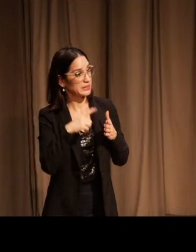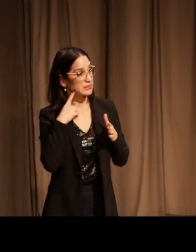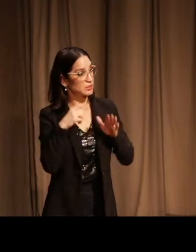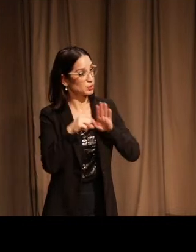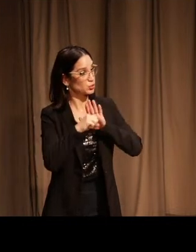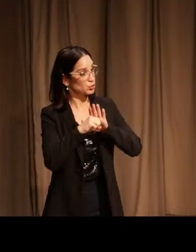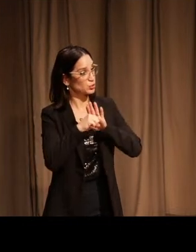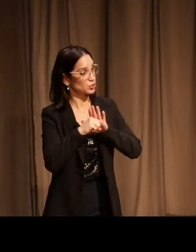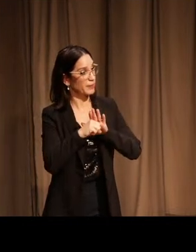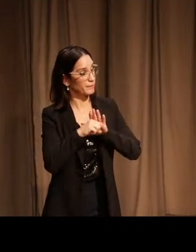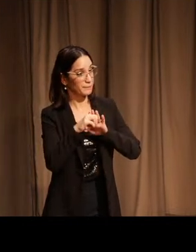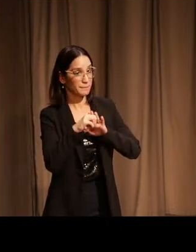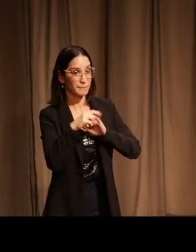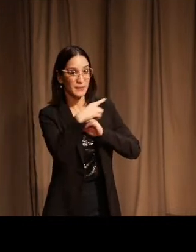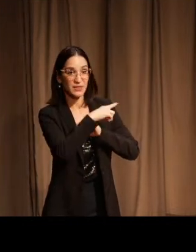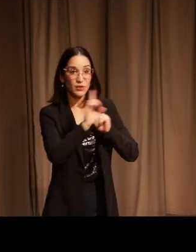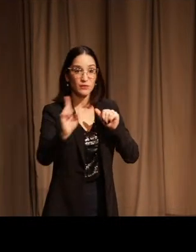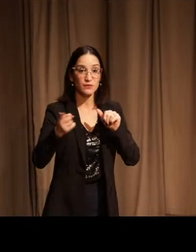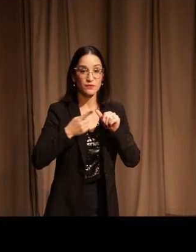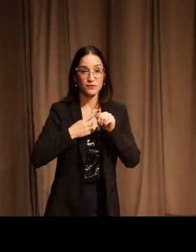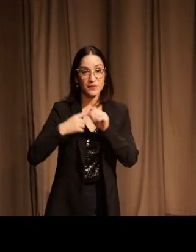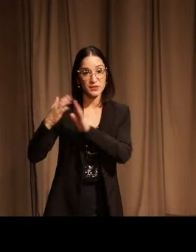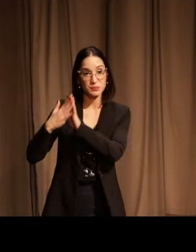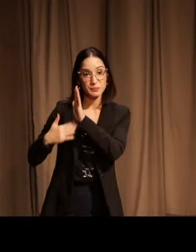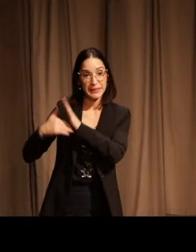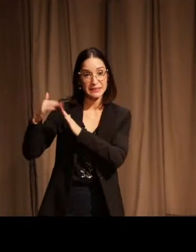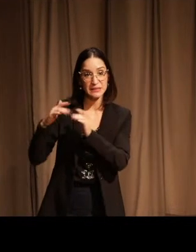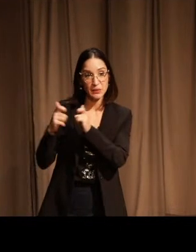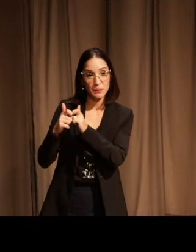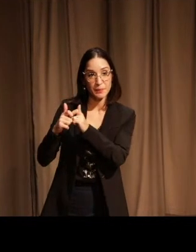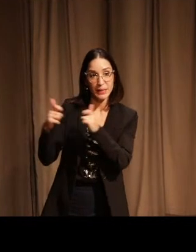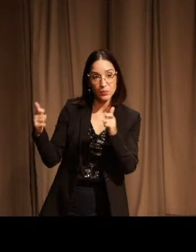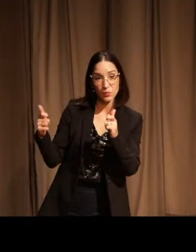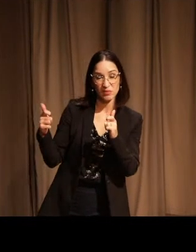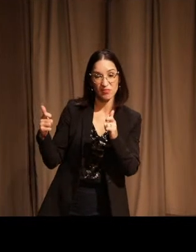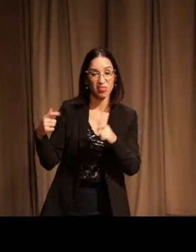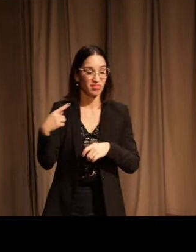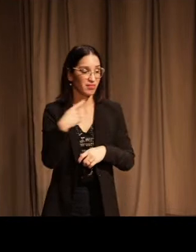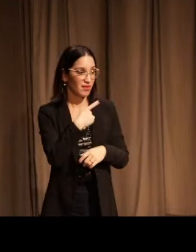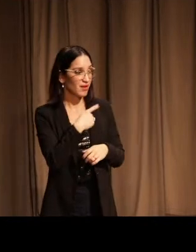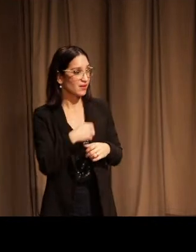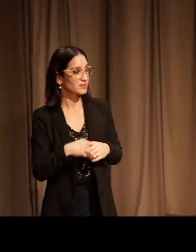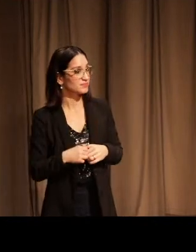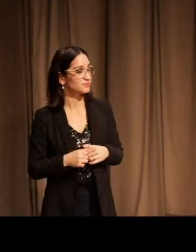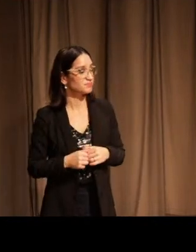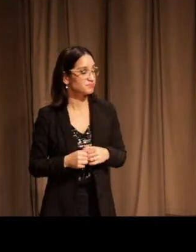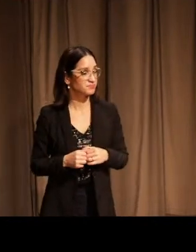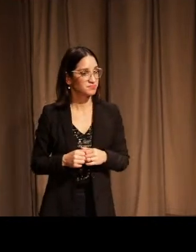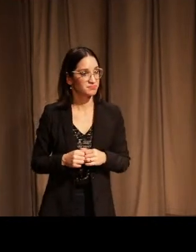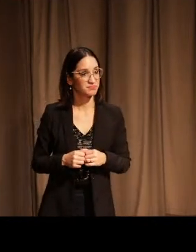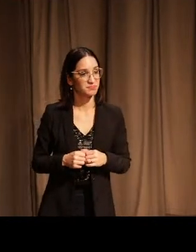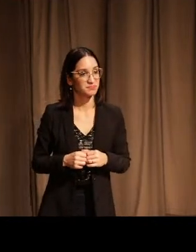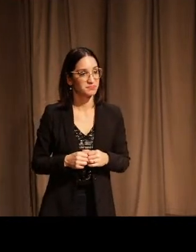in the first painting we saw. The first painting, yeah, the big one, the man works.